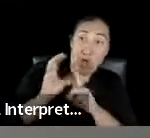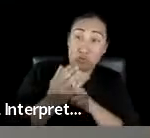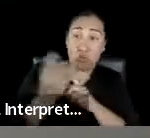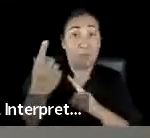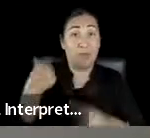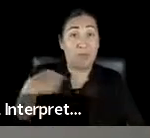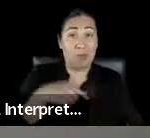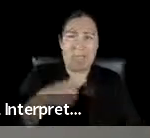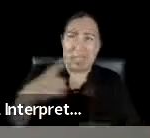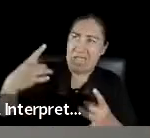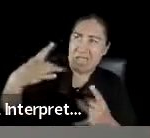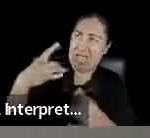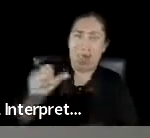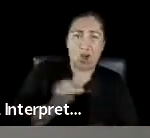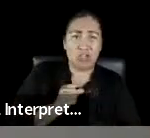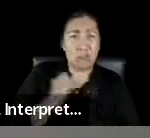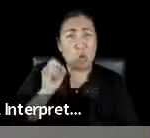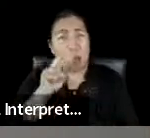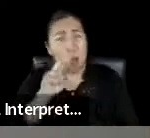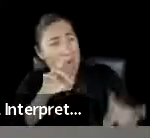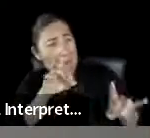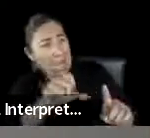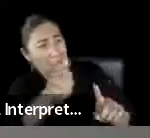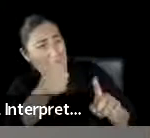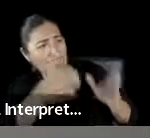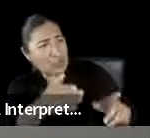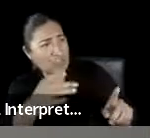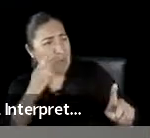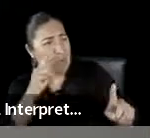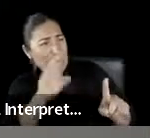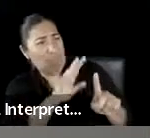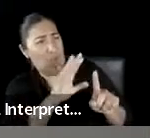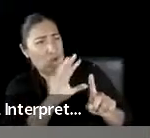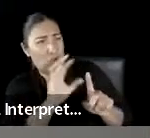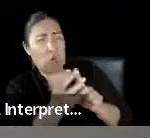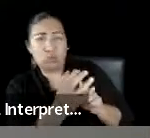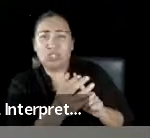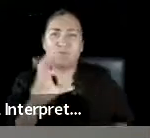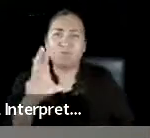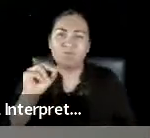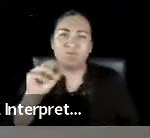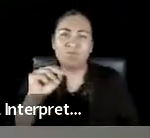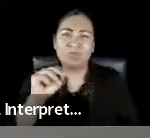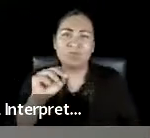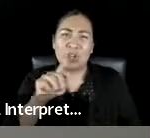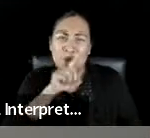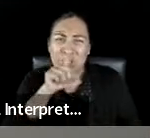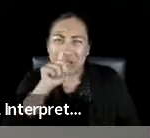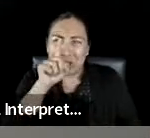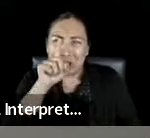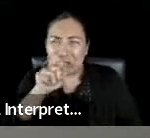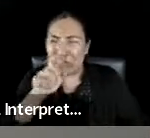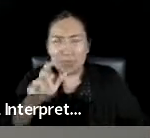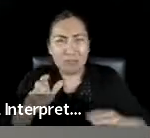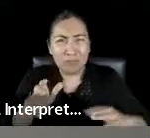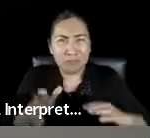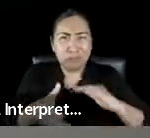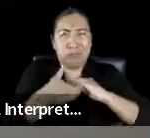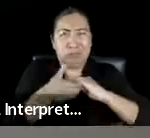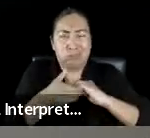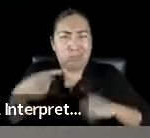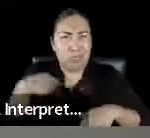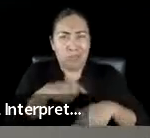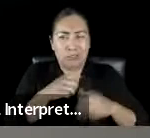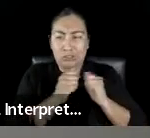ourselves or others for. It is something that brings all of us together. If you or somebody you